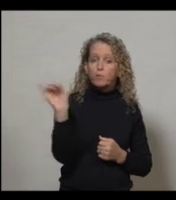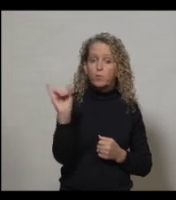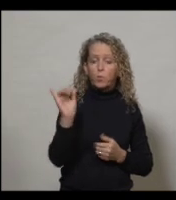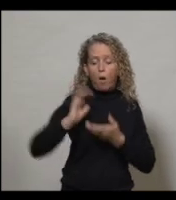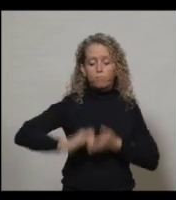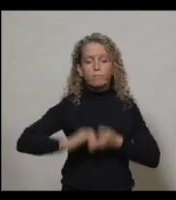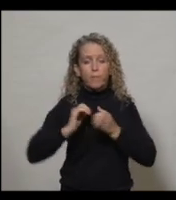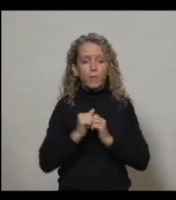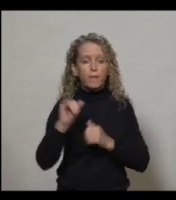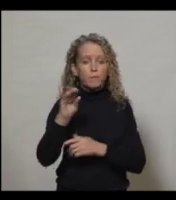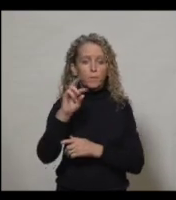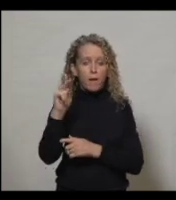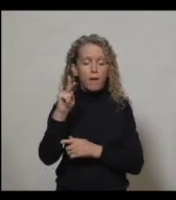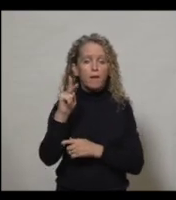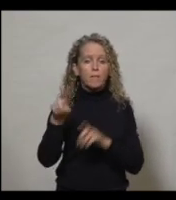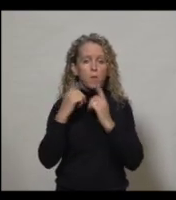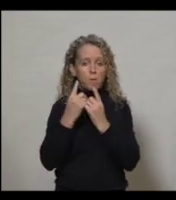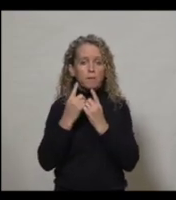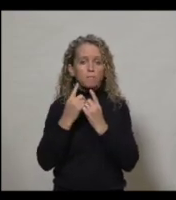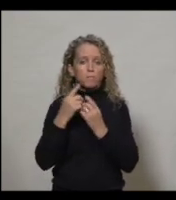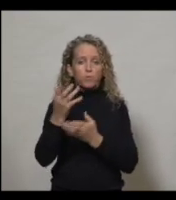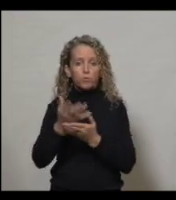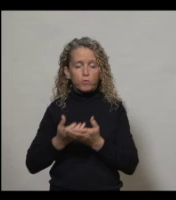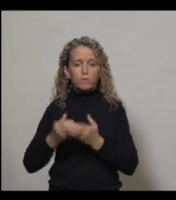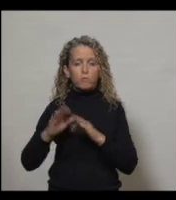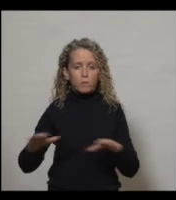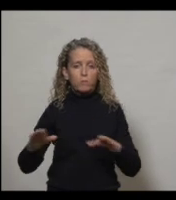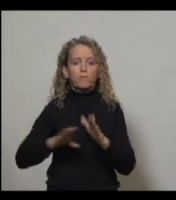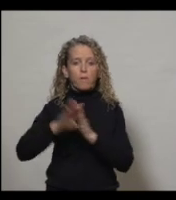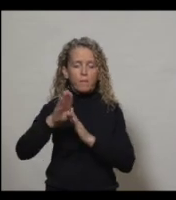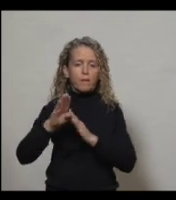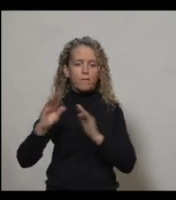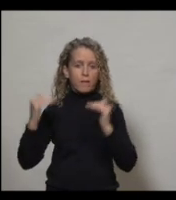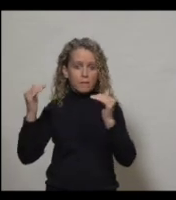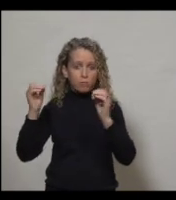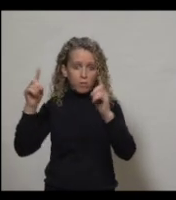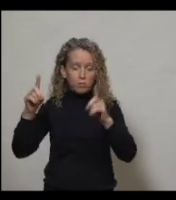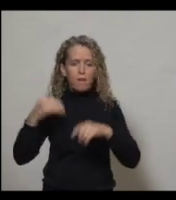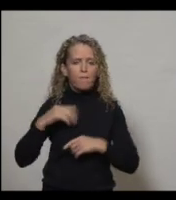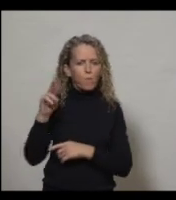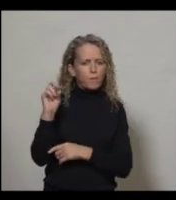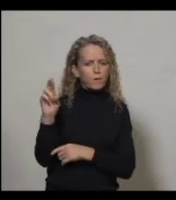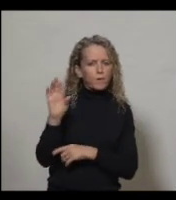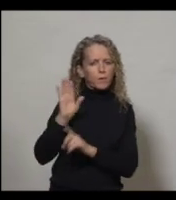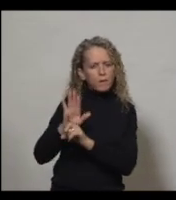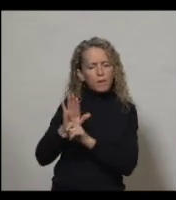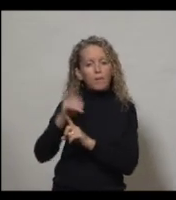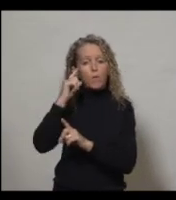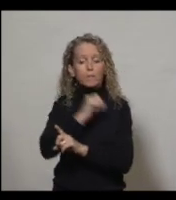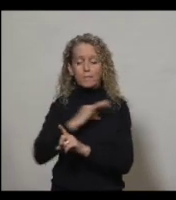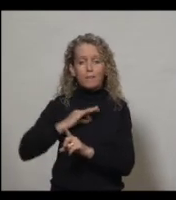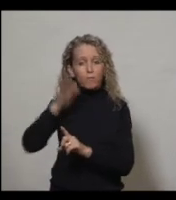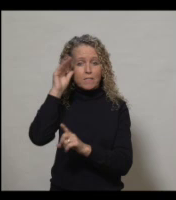IWK and the Department of Education and Early Childhood Development. So we have a webinar that is just devoted to staff resiliency and wellness